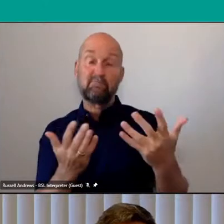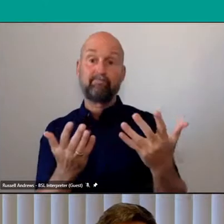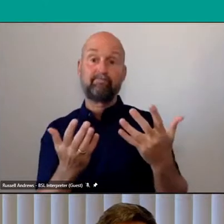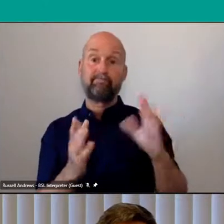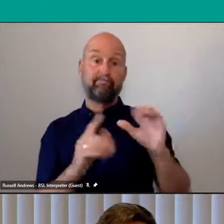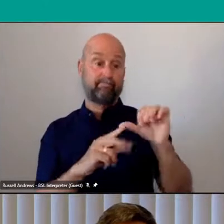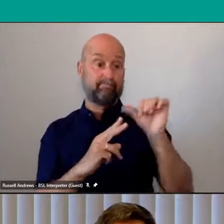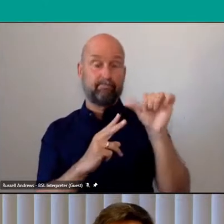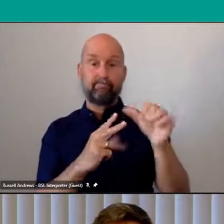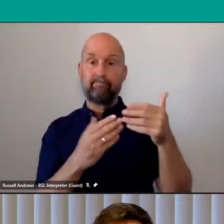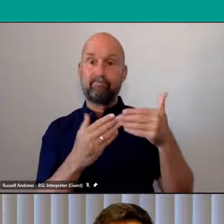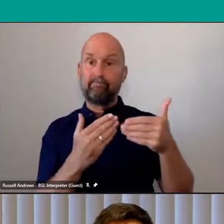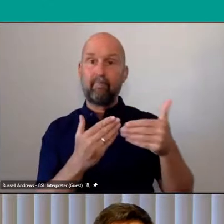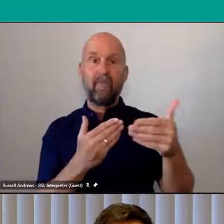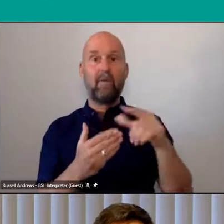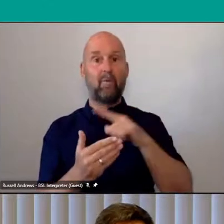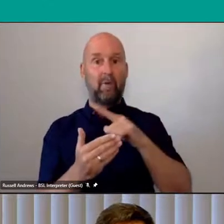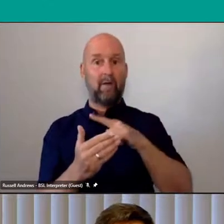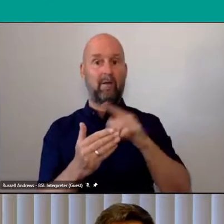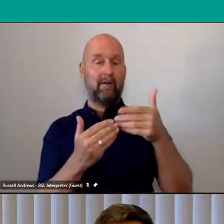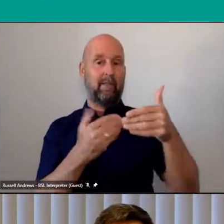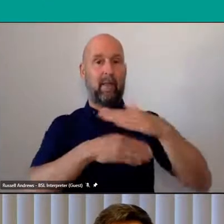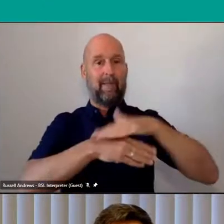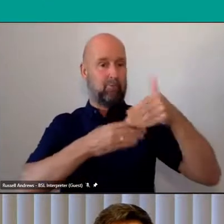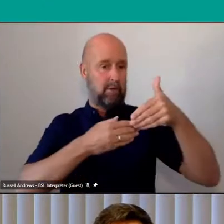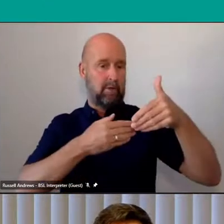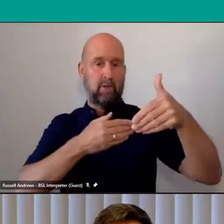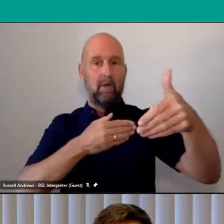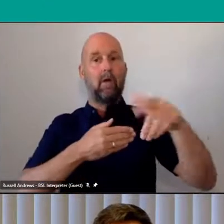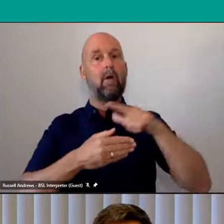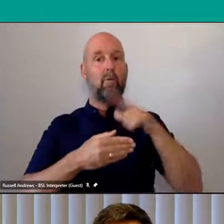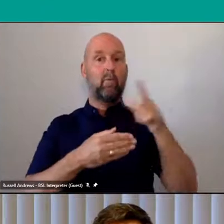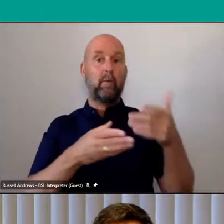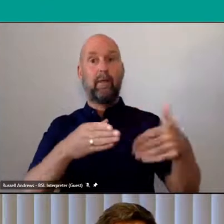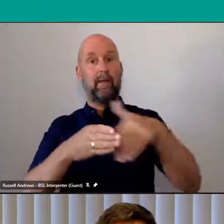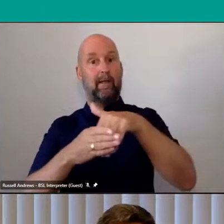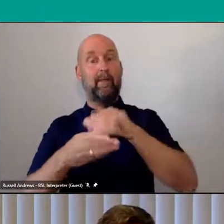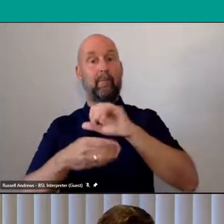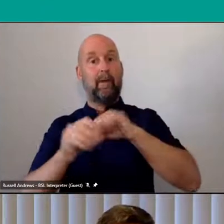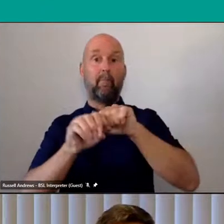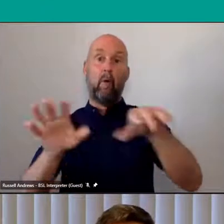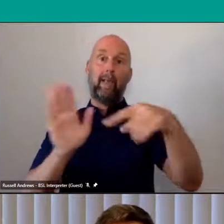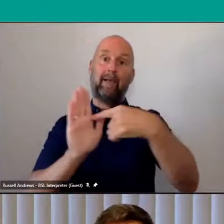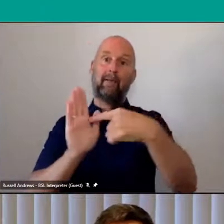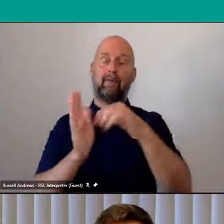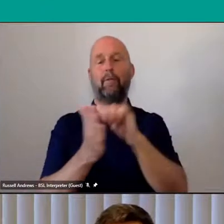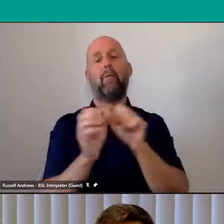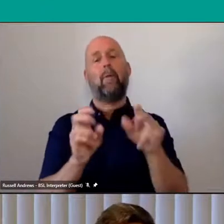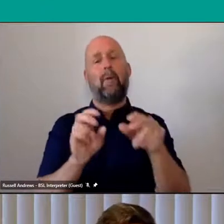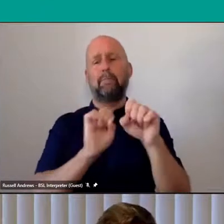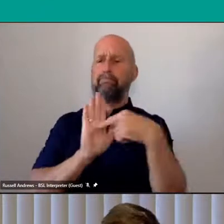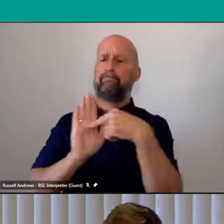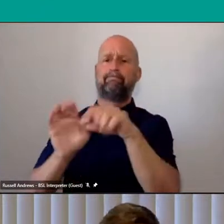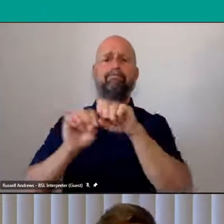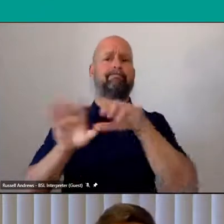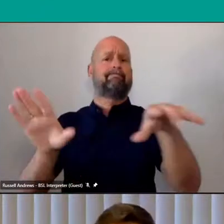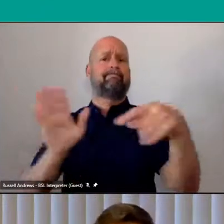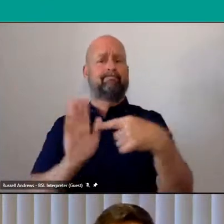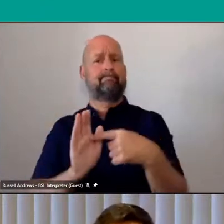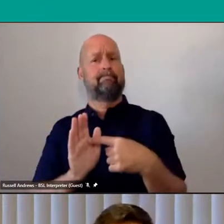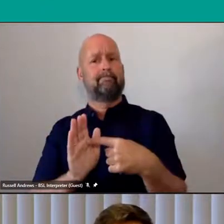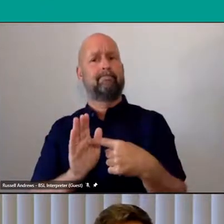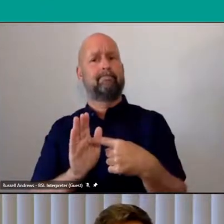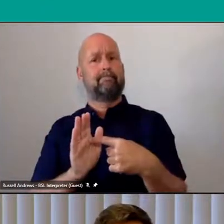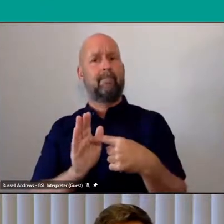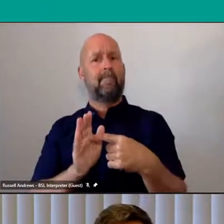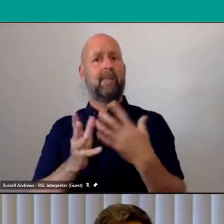following the PERDA period that we're going into, we will put that into the public domain in the right way, And we will certainly do it side